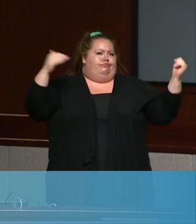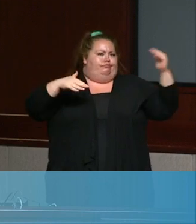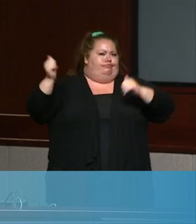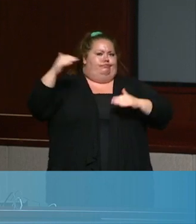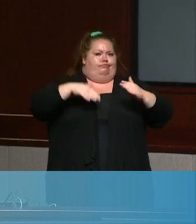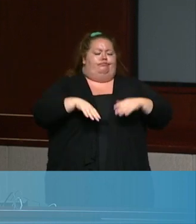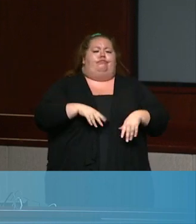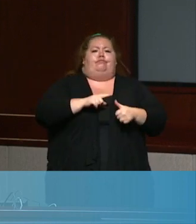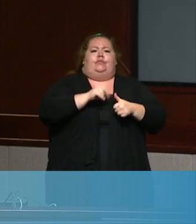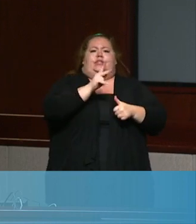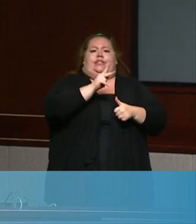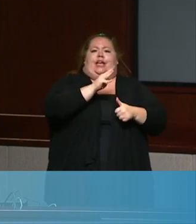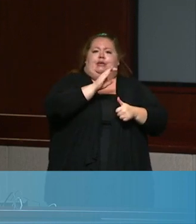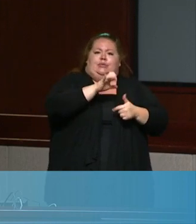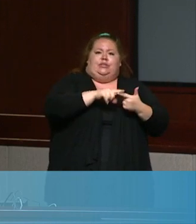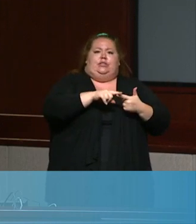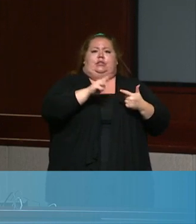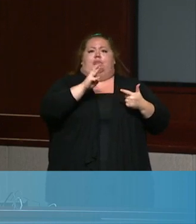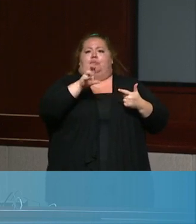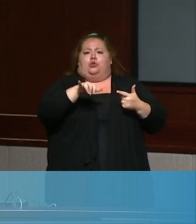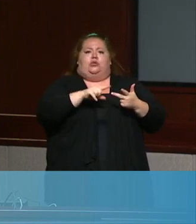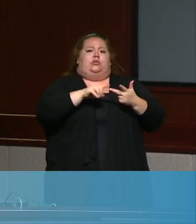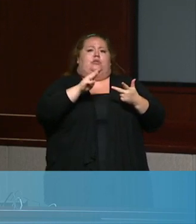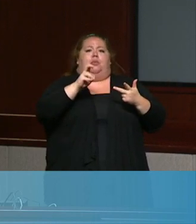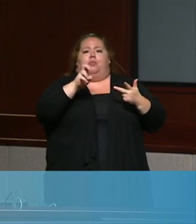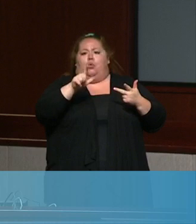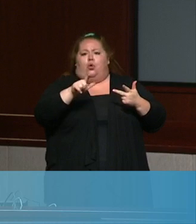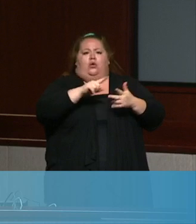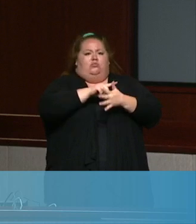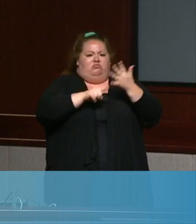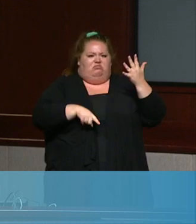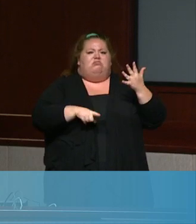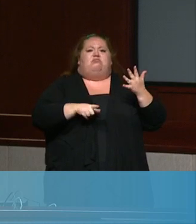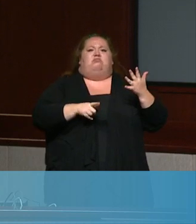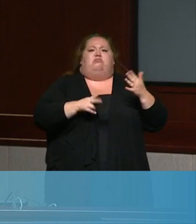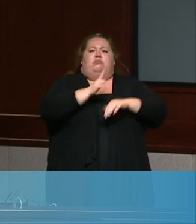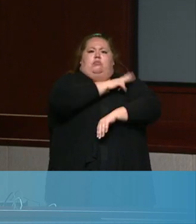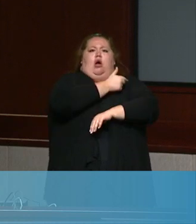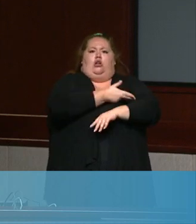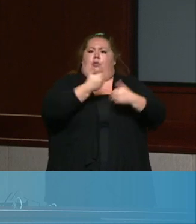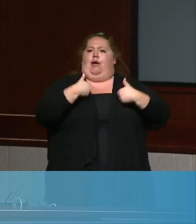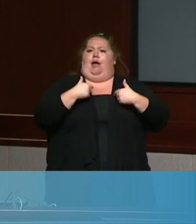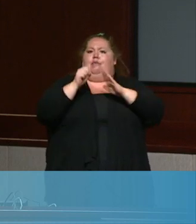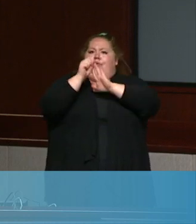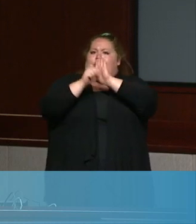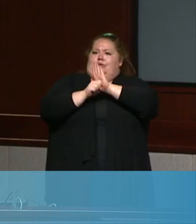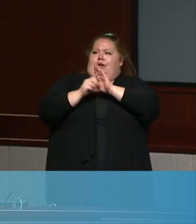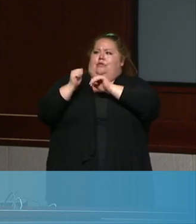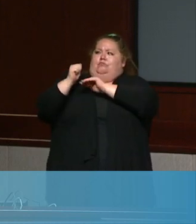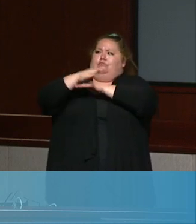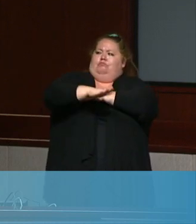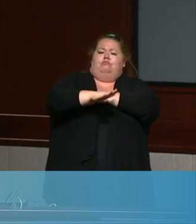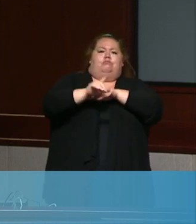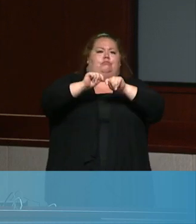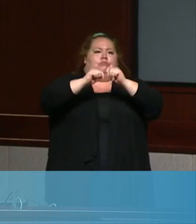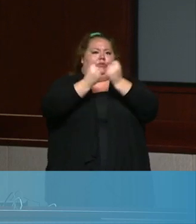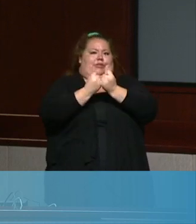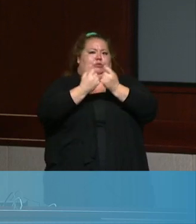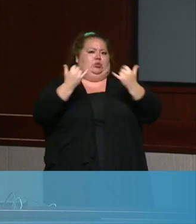Adventist Bakersfield, Mercy, and Memorial all have state deployed teams that are present